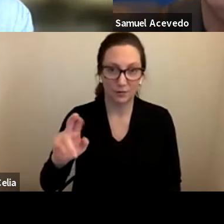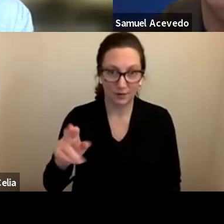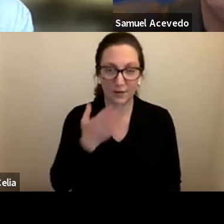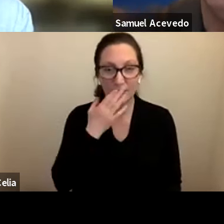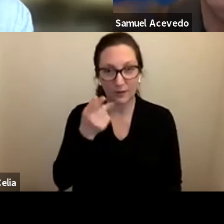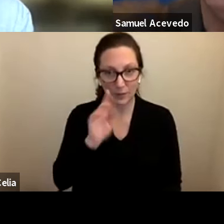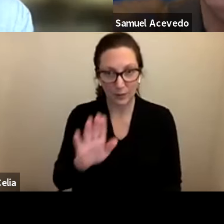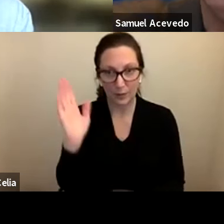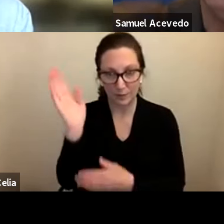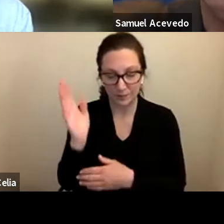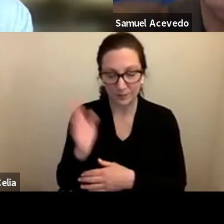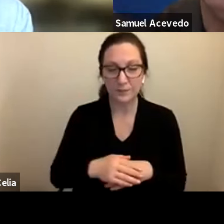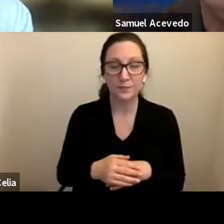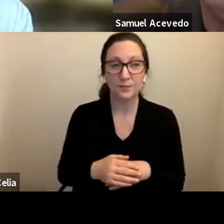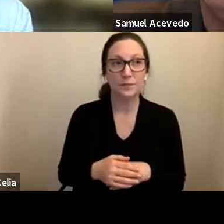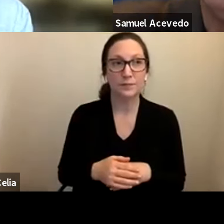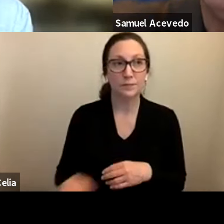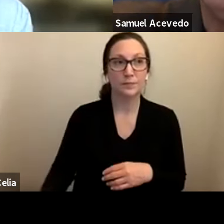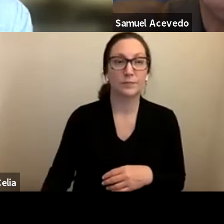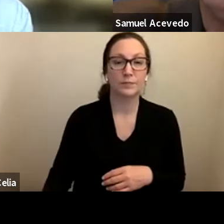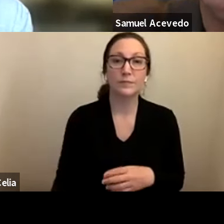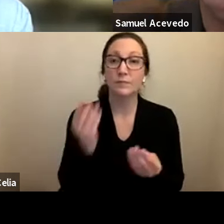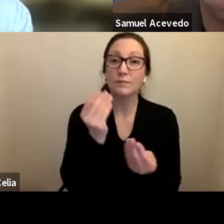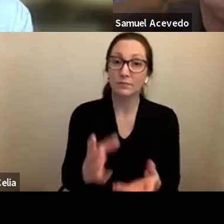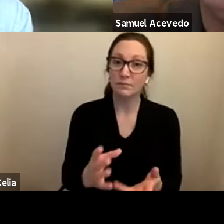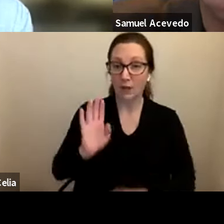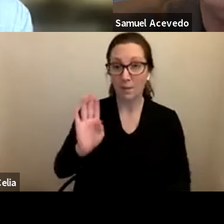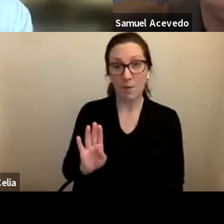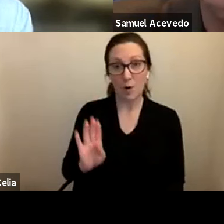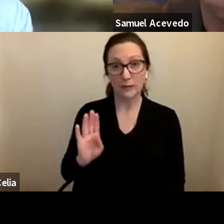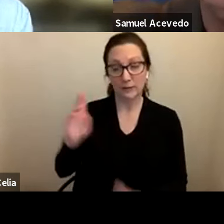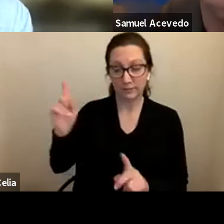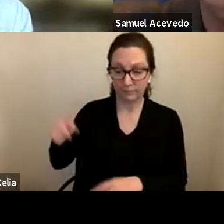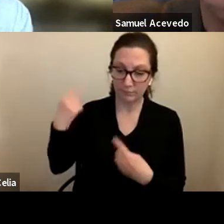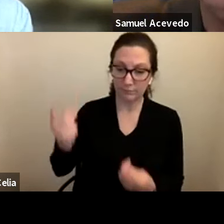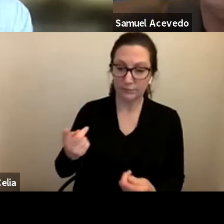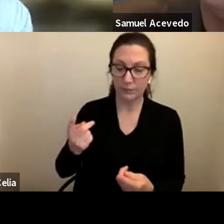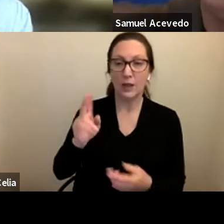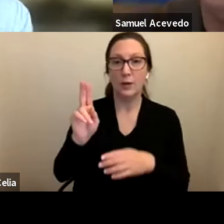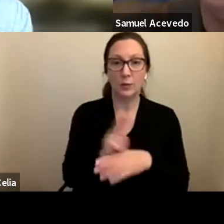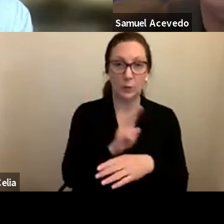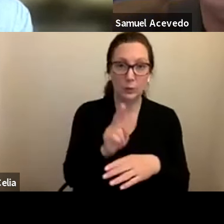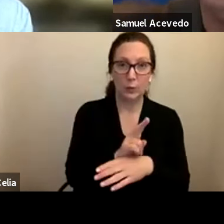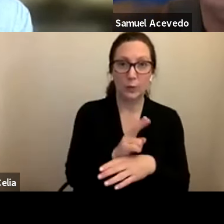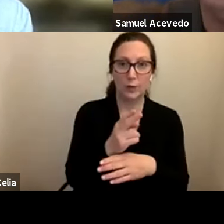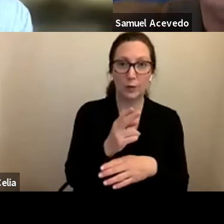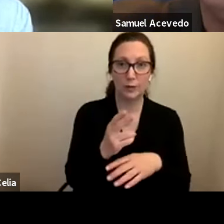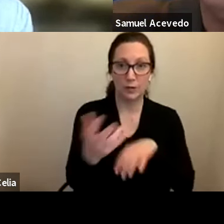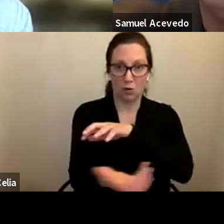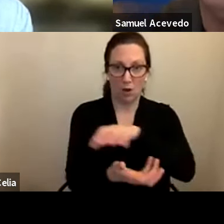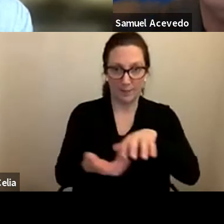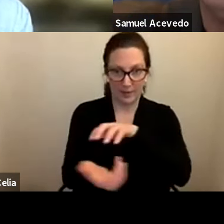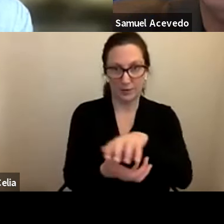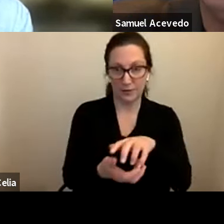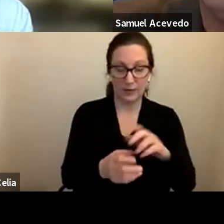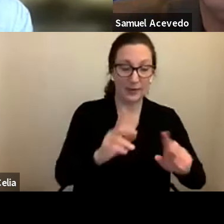have historically in Boston used a combination of a test and a